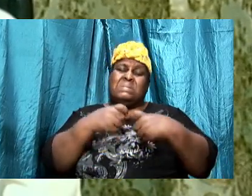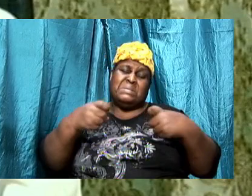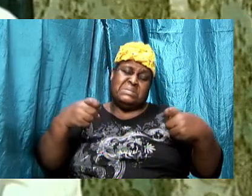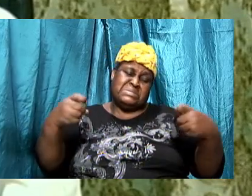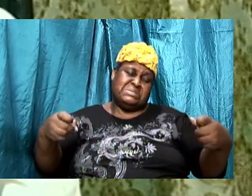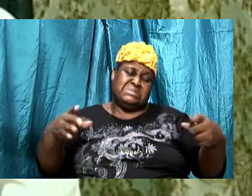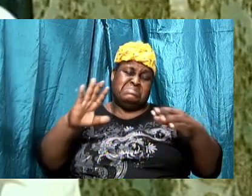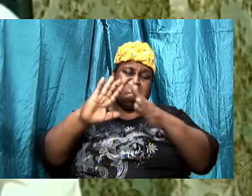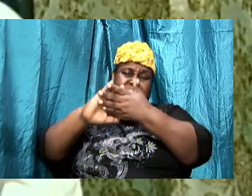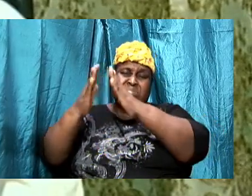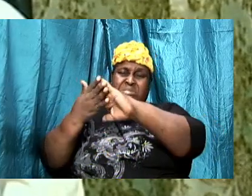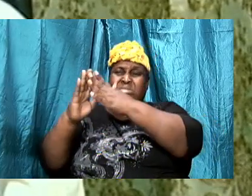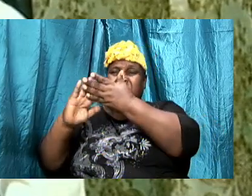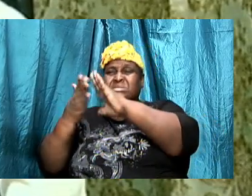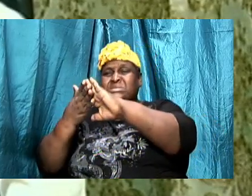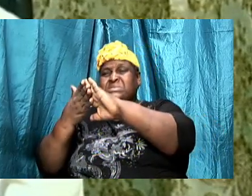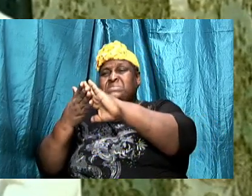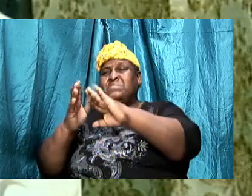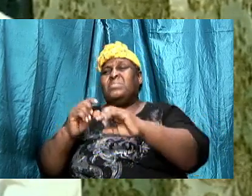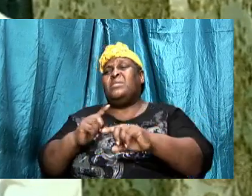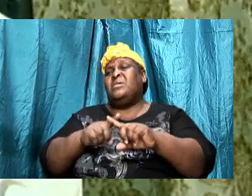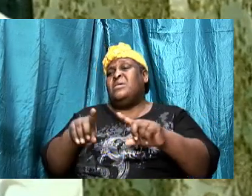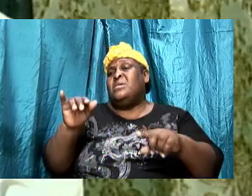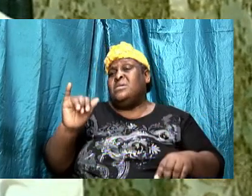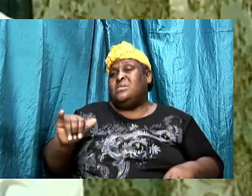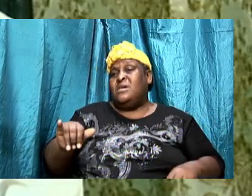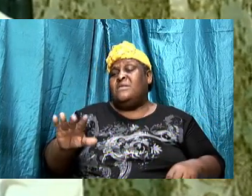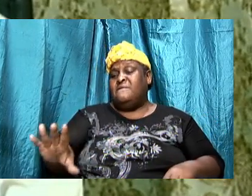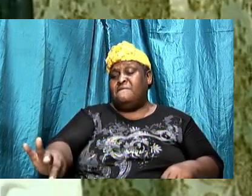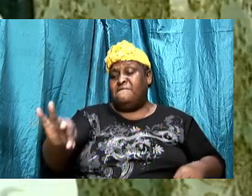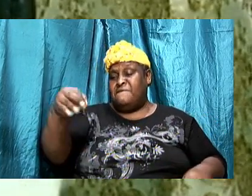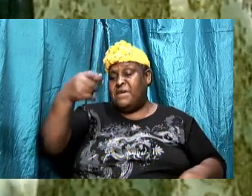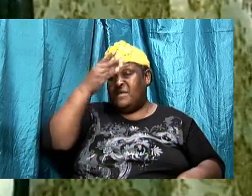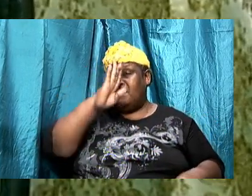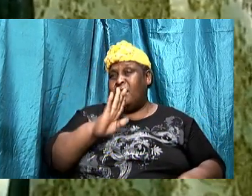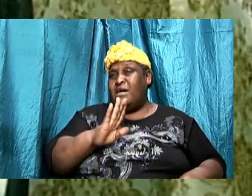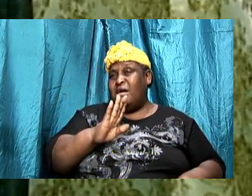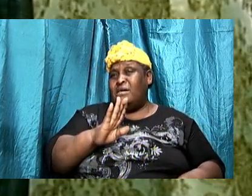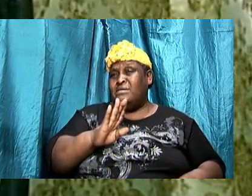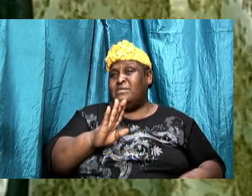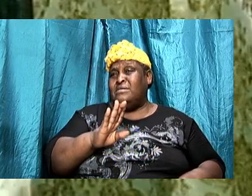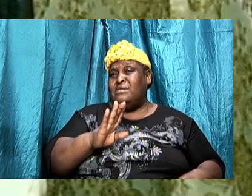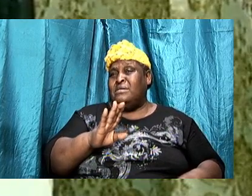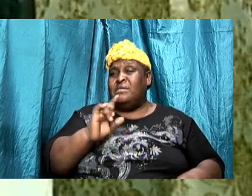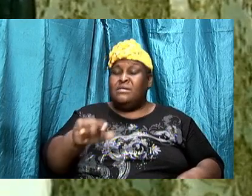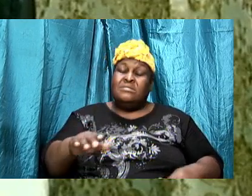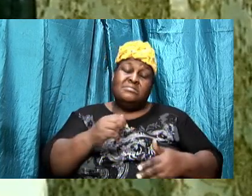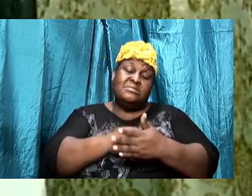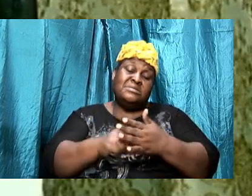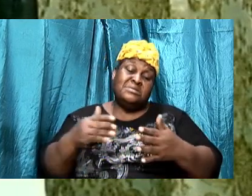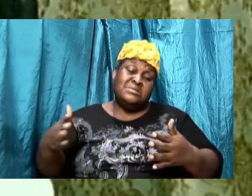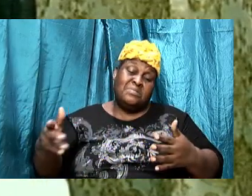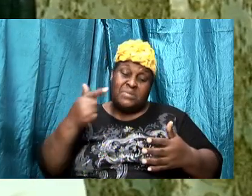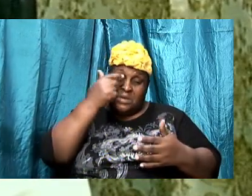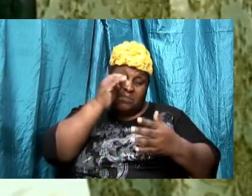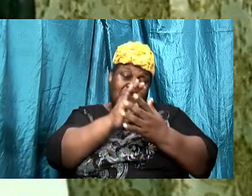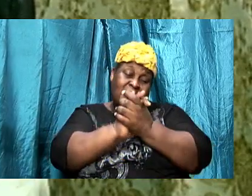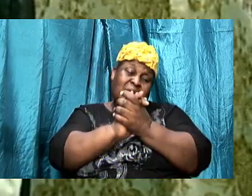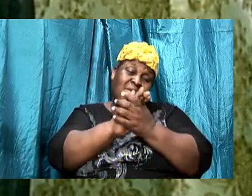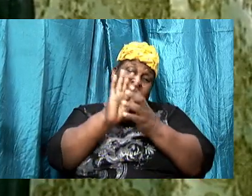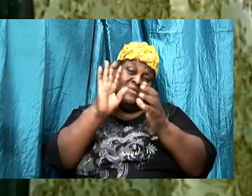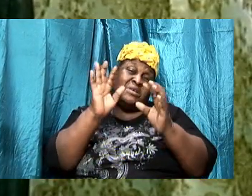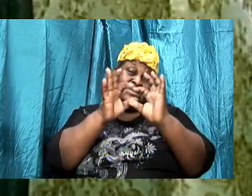city. But yet we find God here, and this is something that I believe is unique to